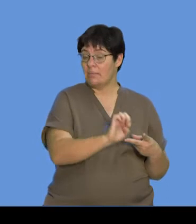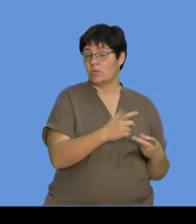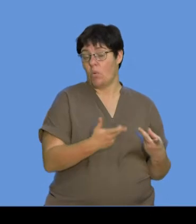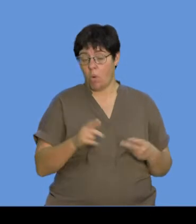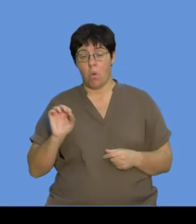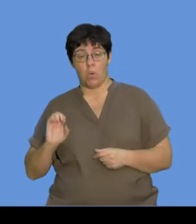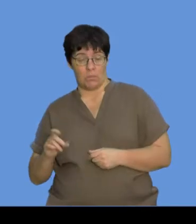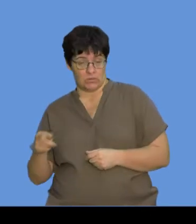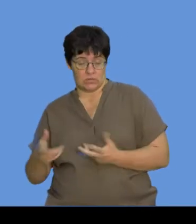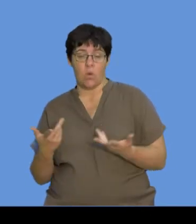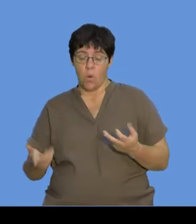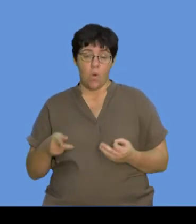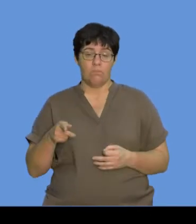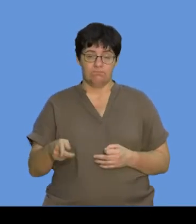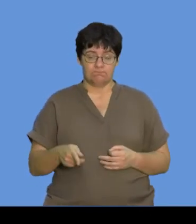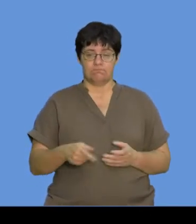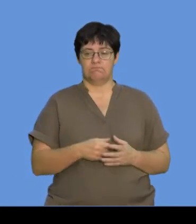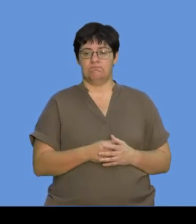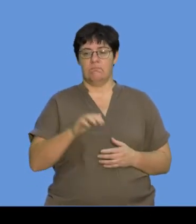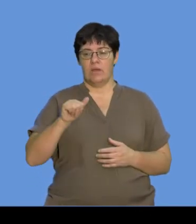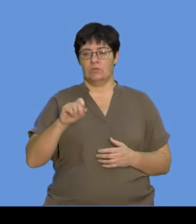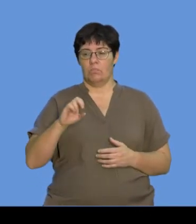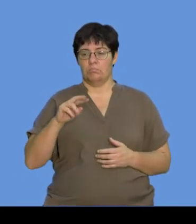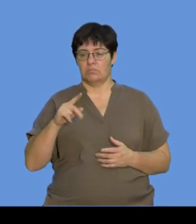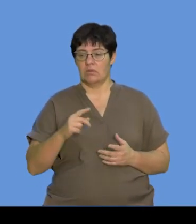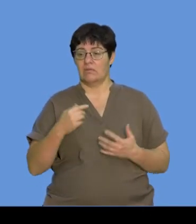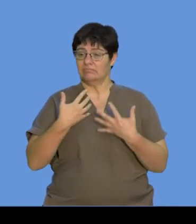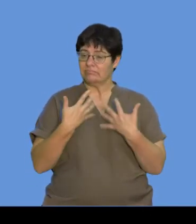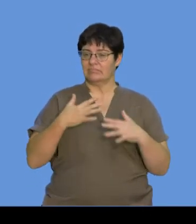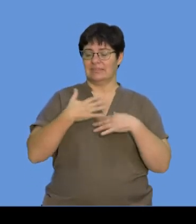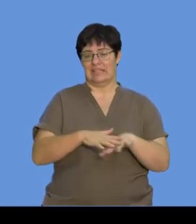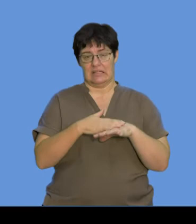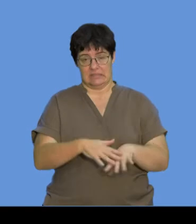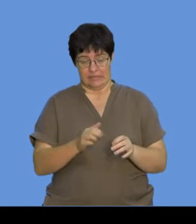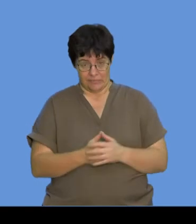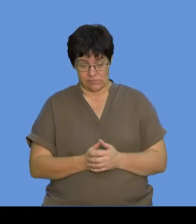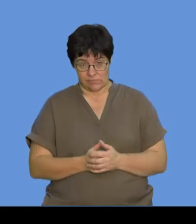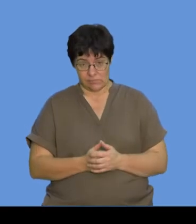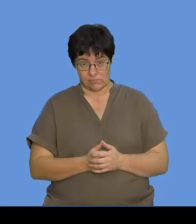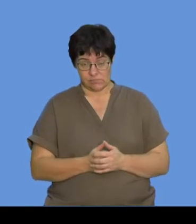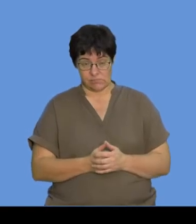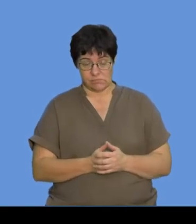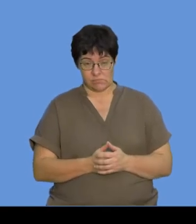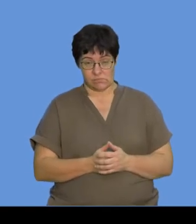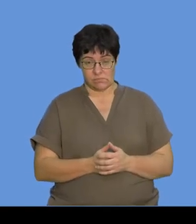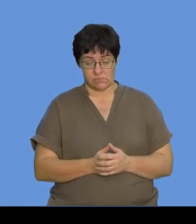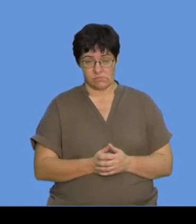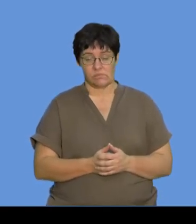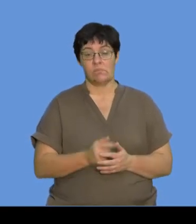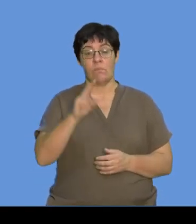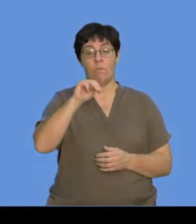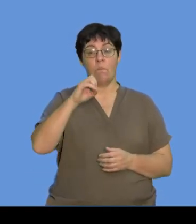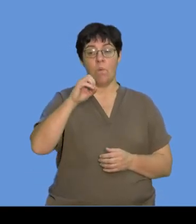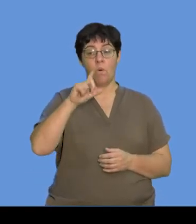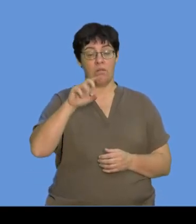be atoms that make up a giant network of atoms, okay? Right. And then we are also saying that the mole